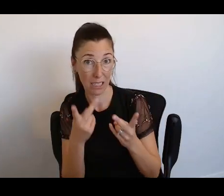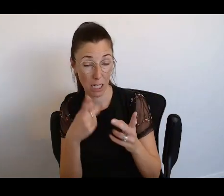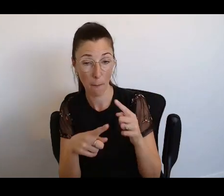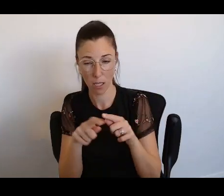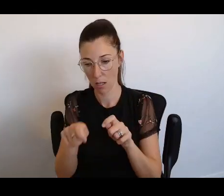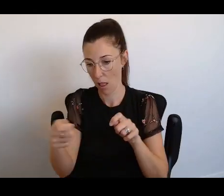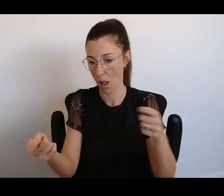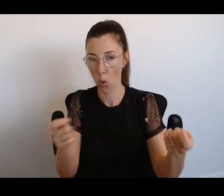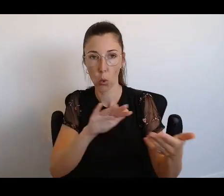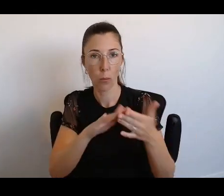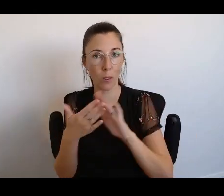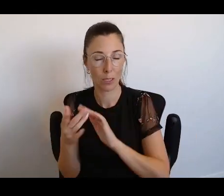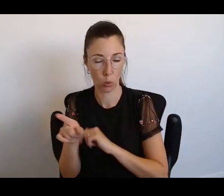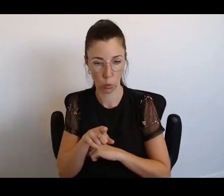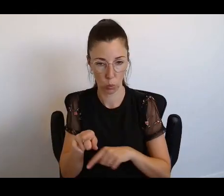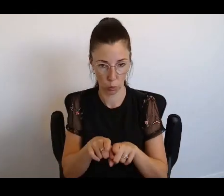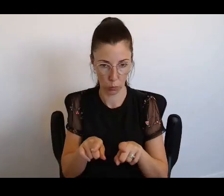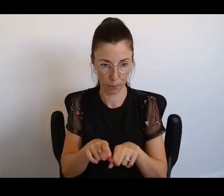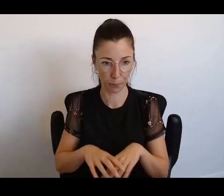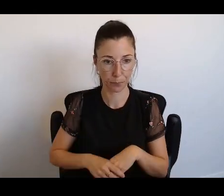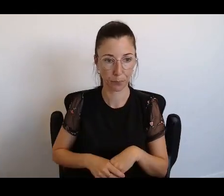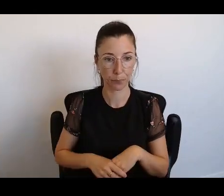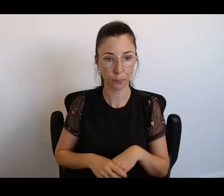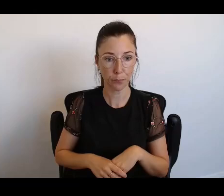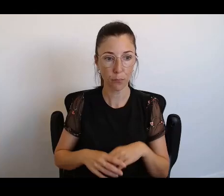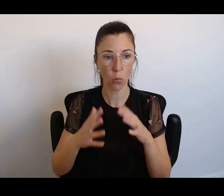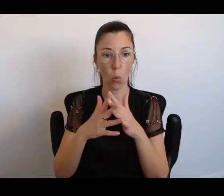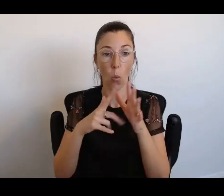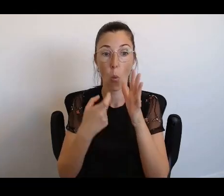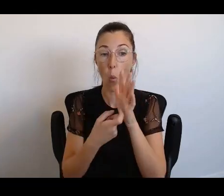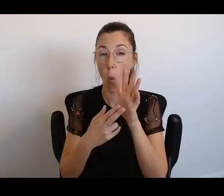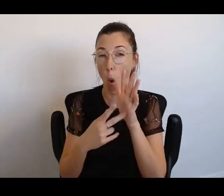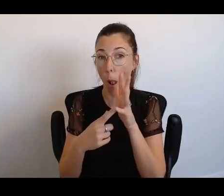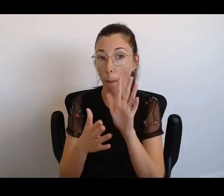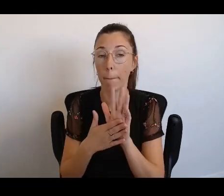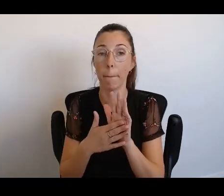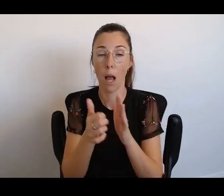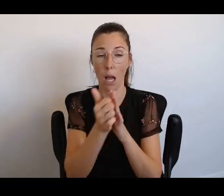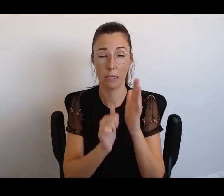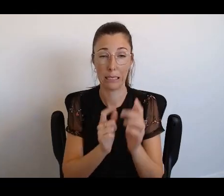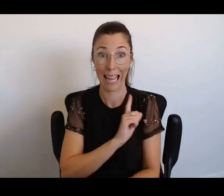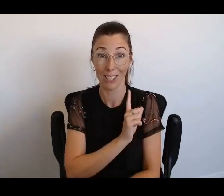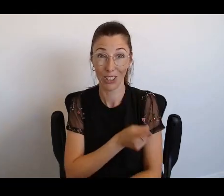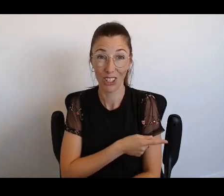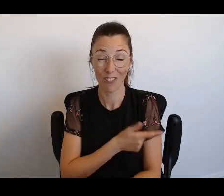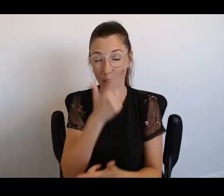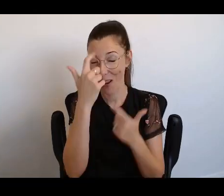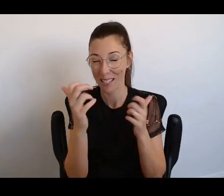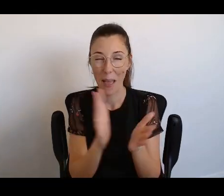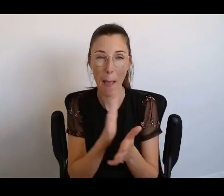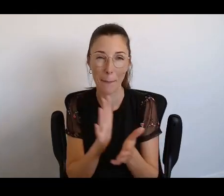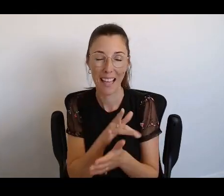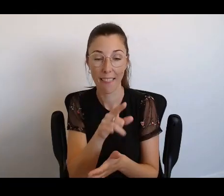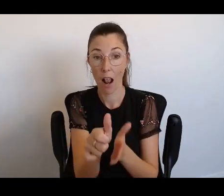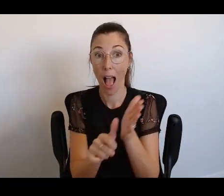Padjar. Warnum artists are energetic, creative and happy. The Arts Centre is where men and women, young and old,